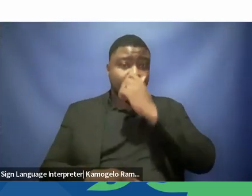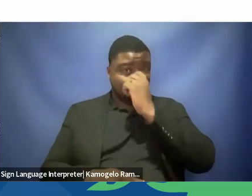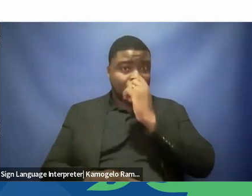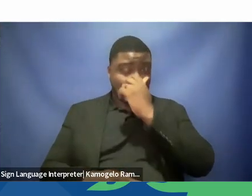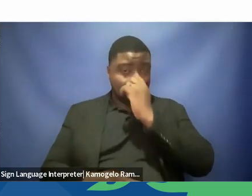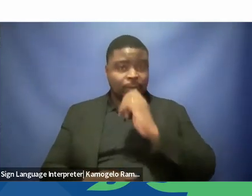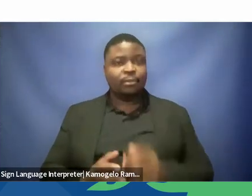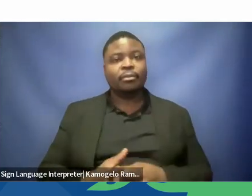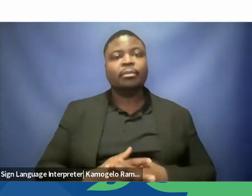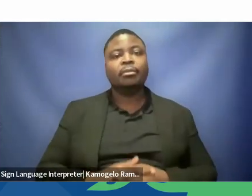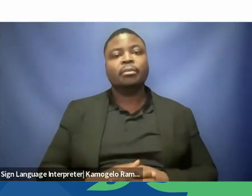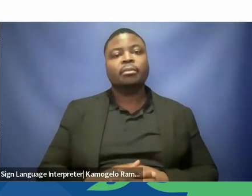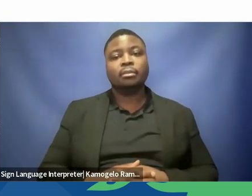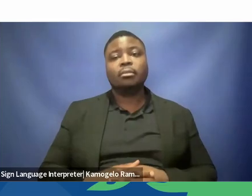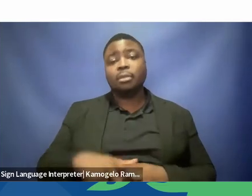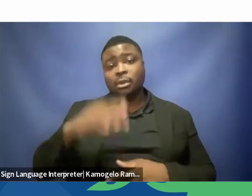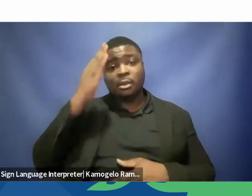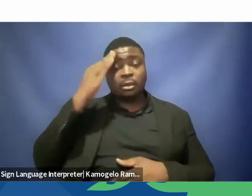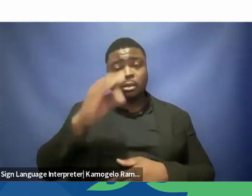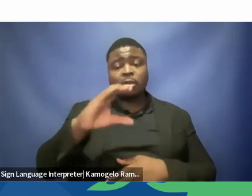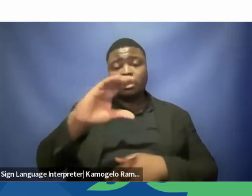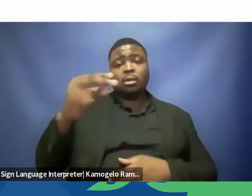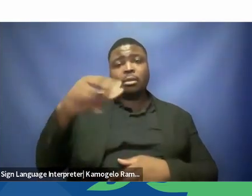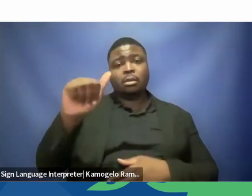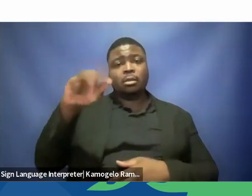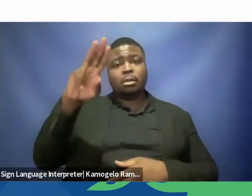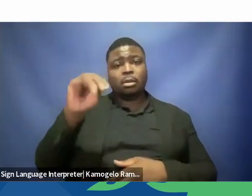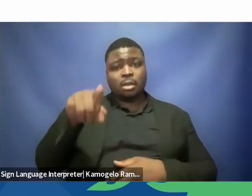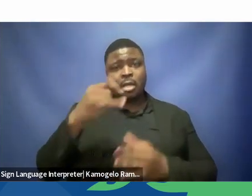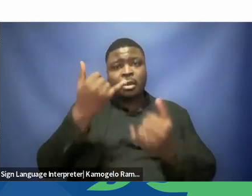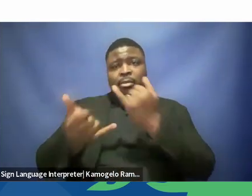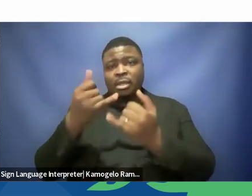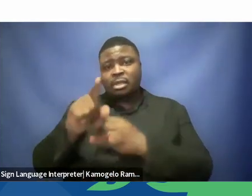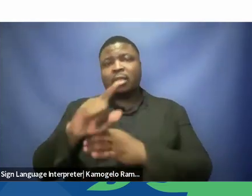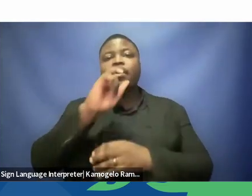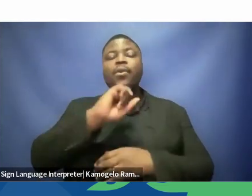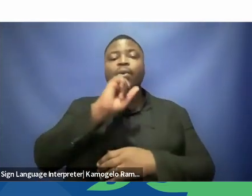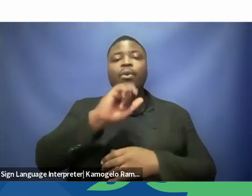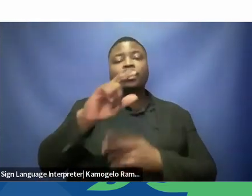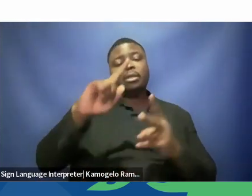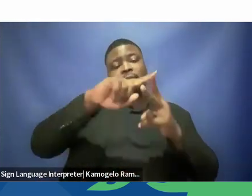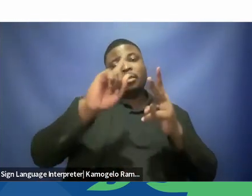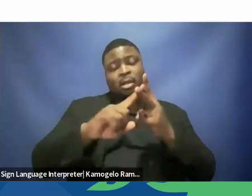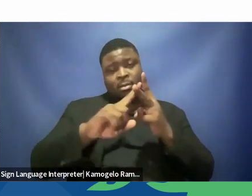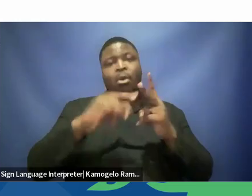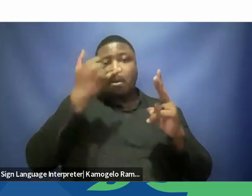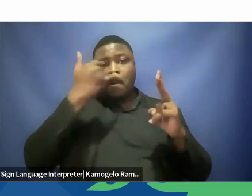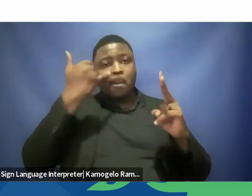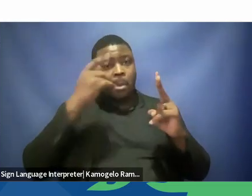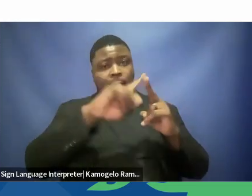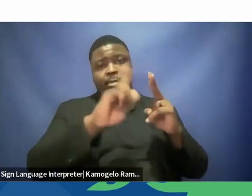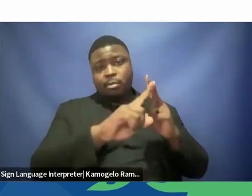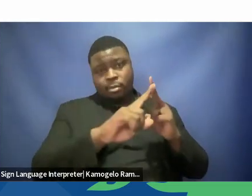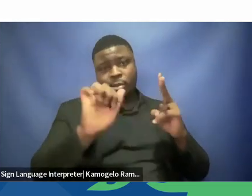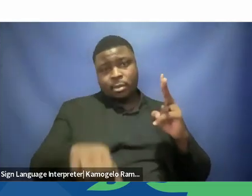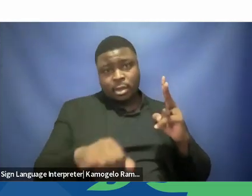little bit about, now we know that chemsex is the use of two specific drugs, but they are what we call sexualized drug use. And if you use the two in combination,